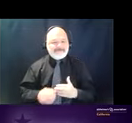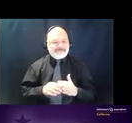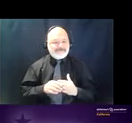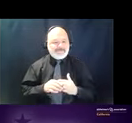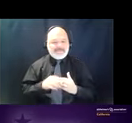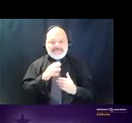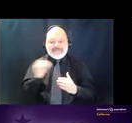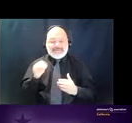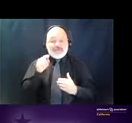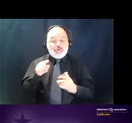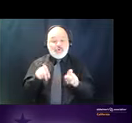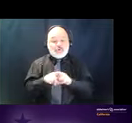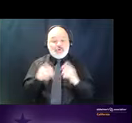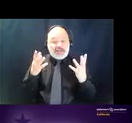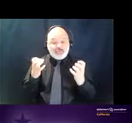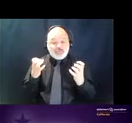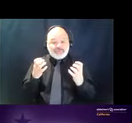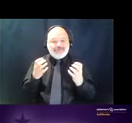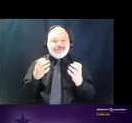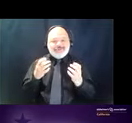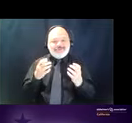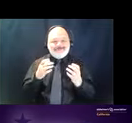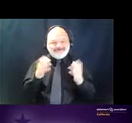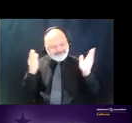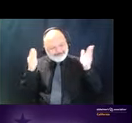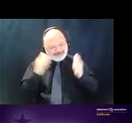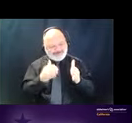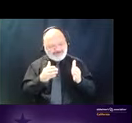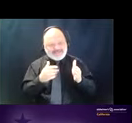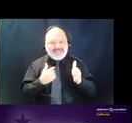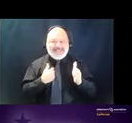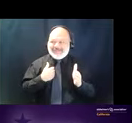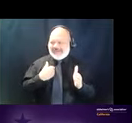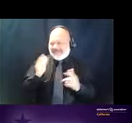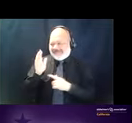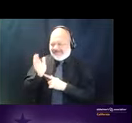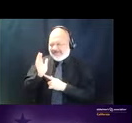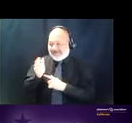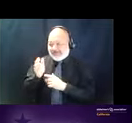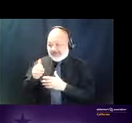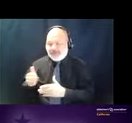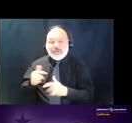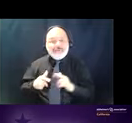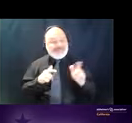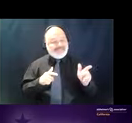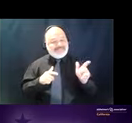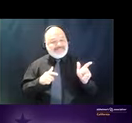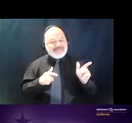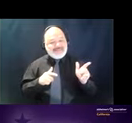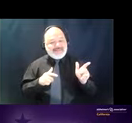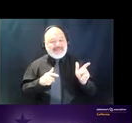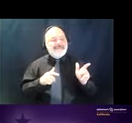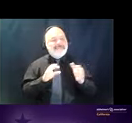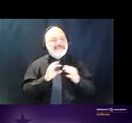And in this one, I really want to take some time. I know that I still have 5 minutes to go, but this is really based